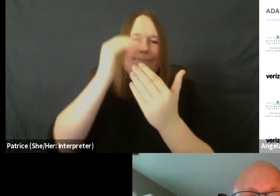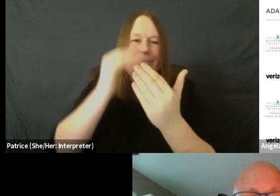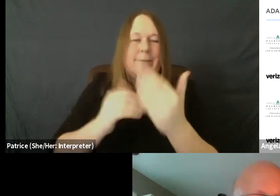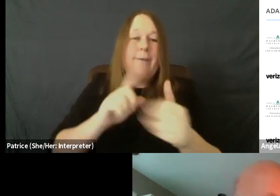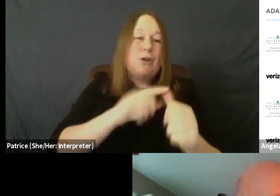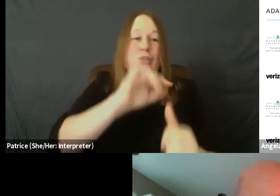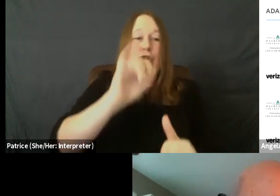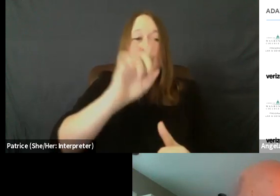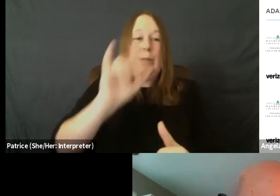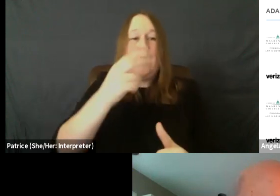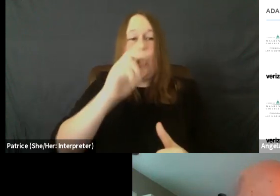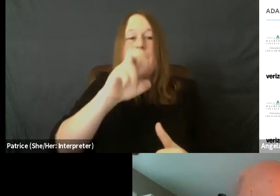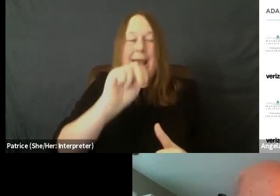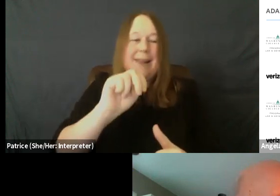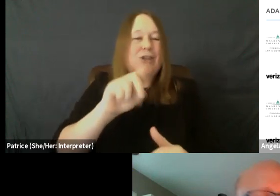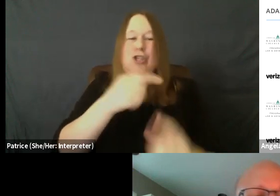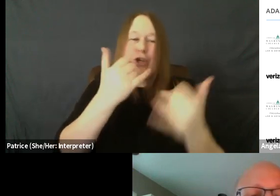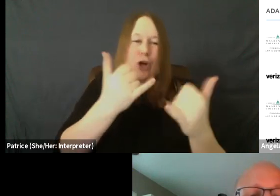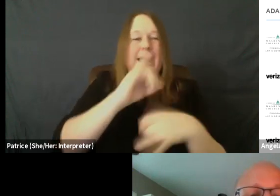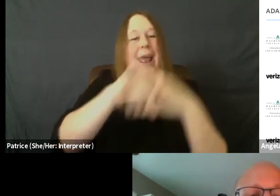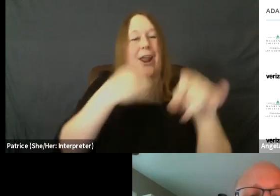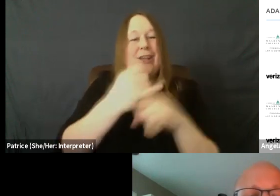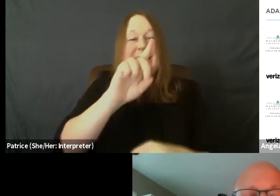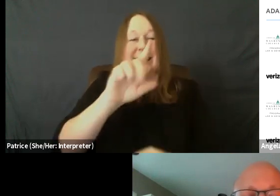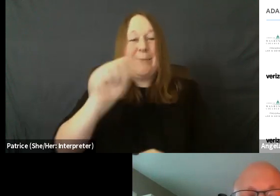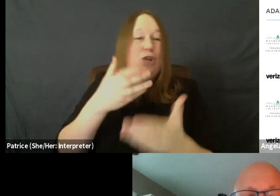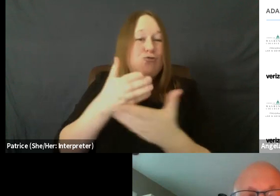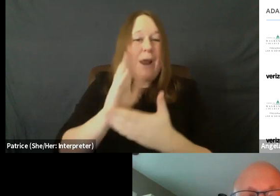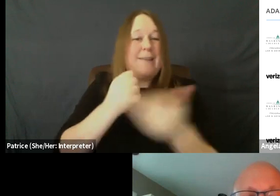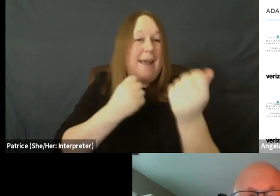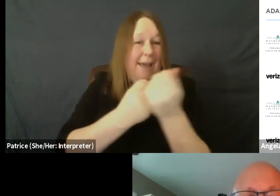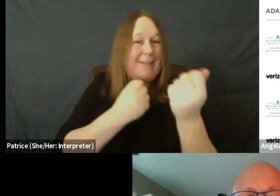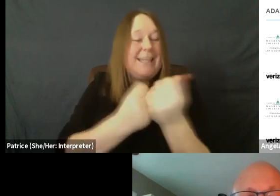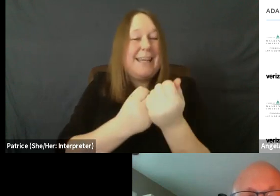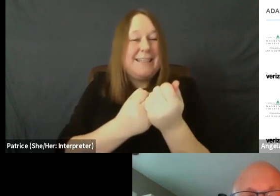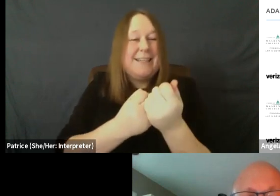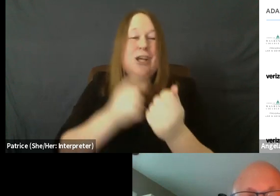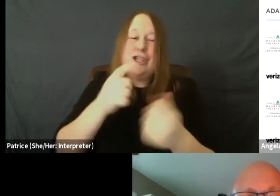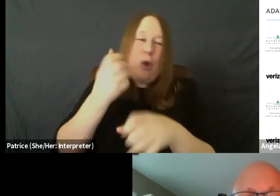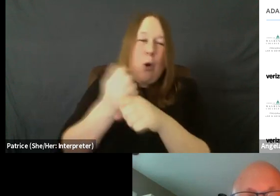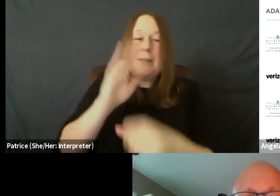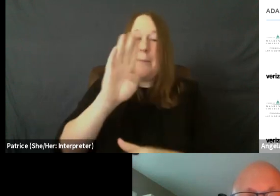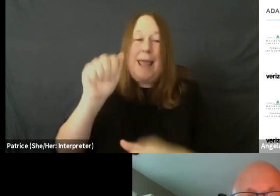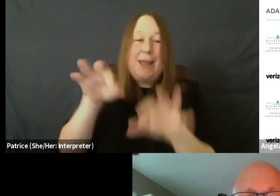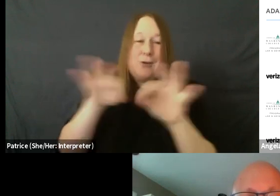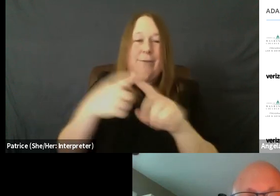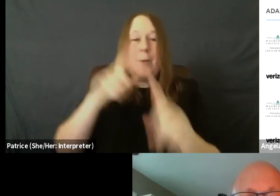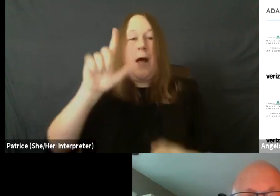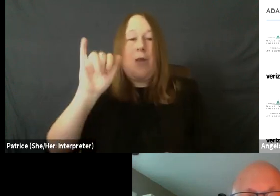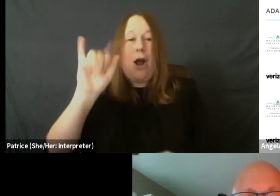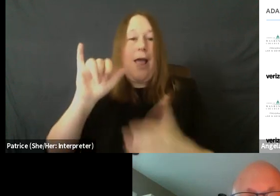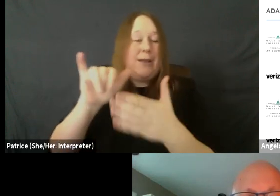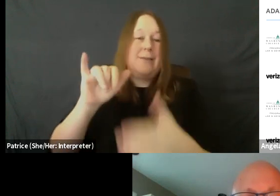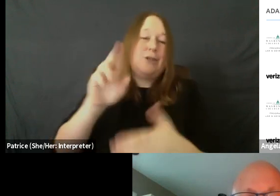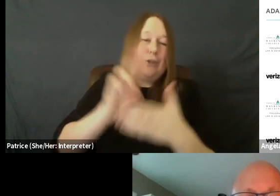Judy Heumann. She is currently an international disability rights advocate. She holds a bachelor's from Long Island